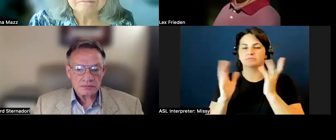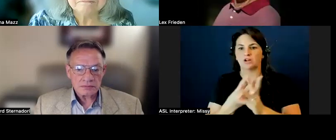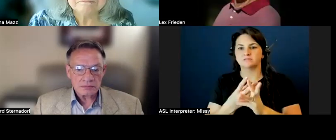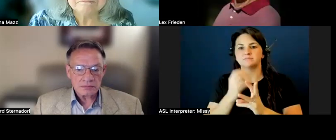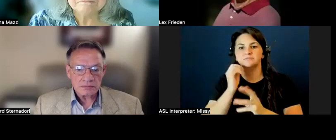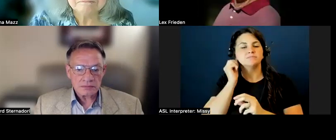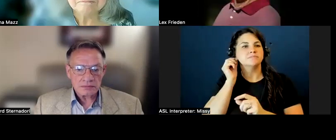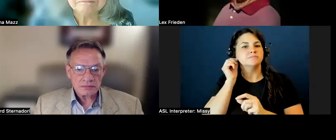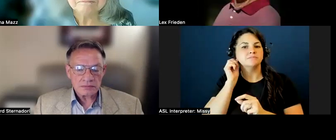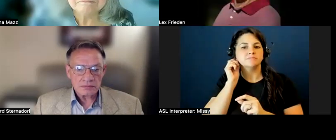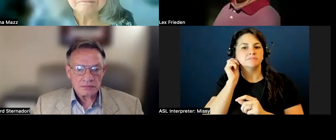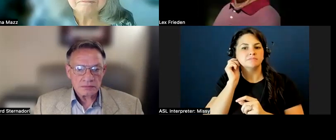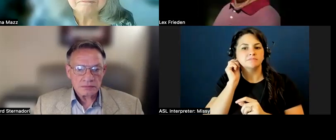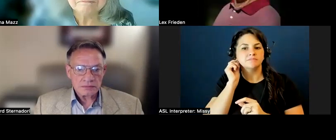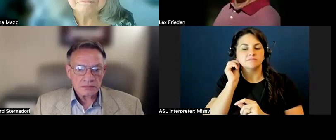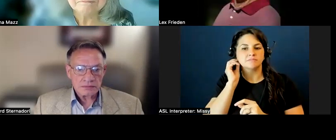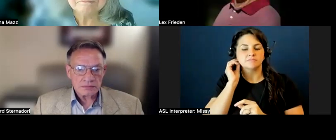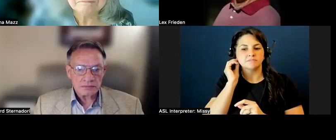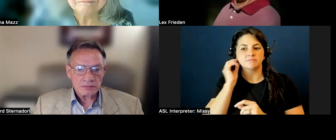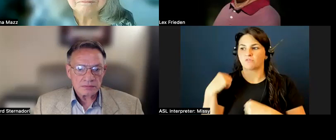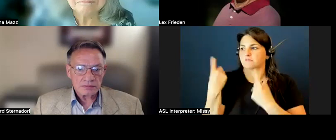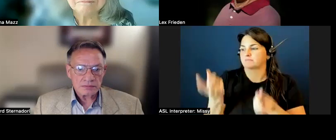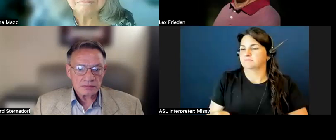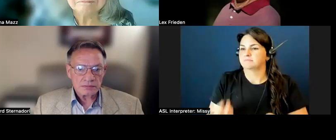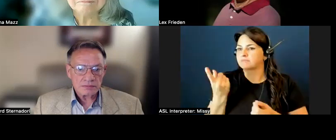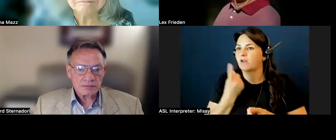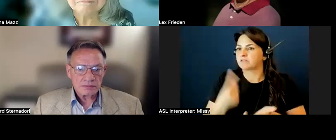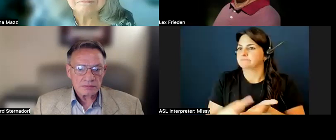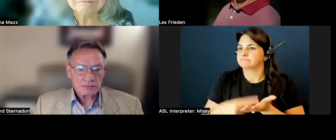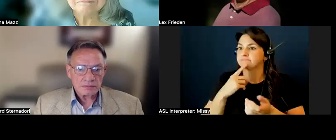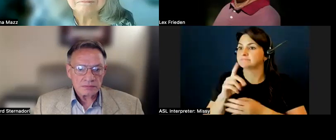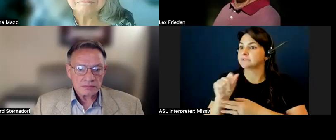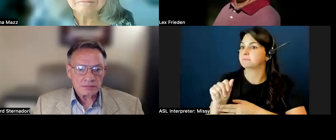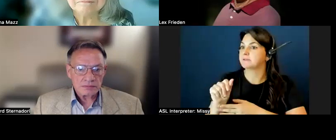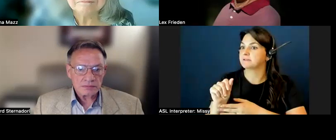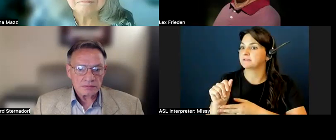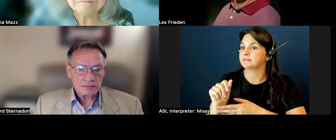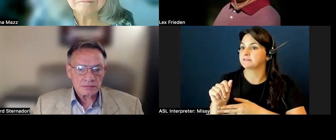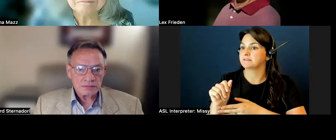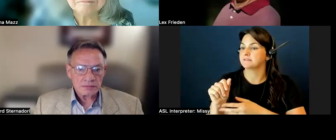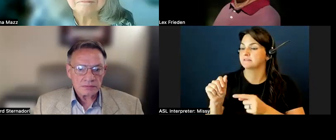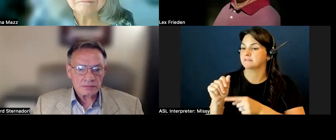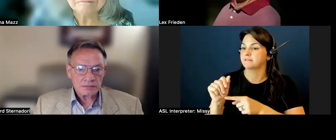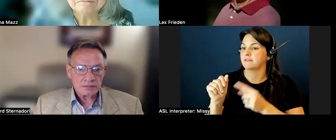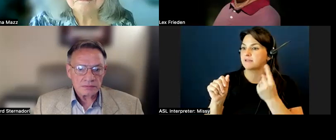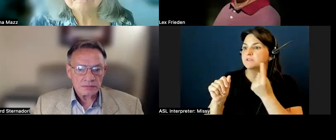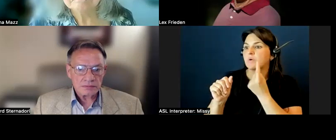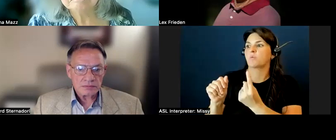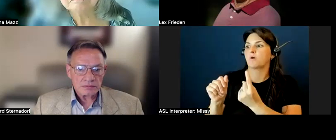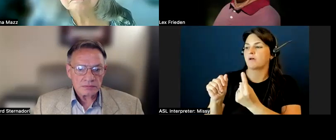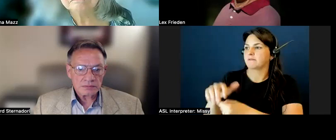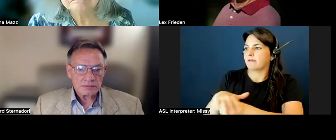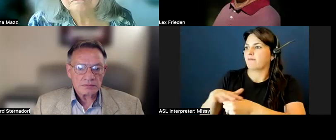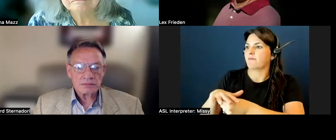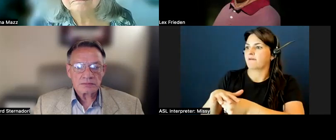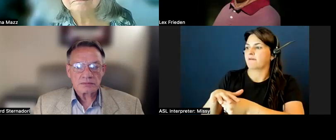I mean, for a long time, it's always been talked about that, disability is the one area of protection that,